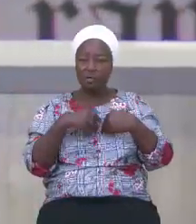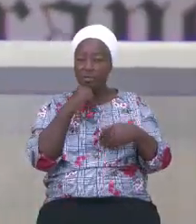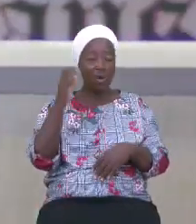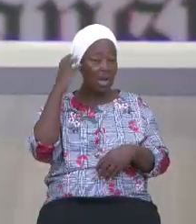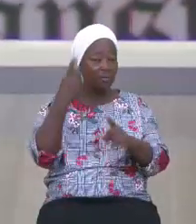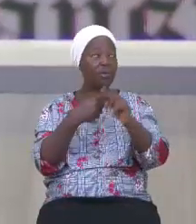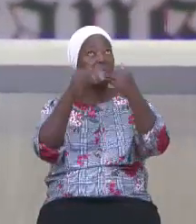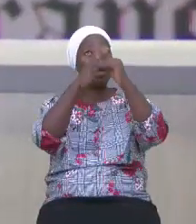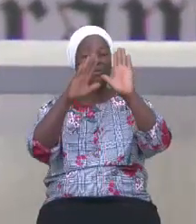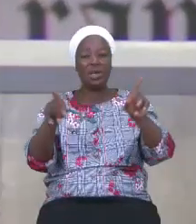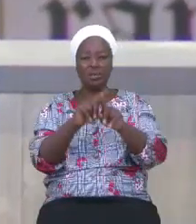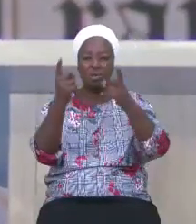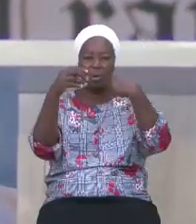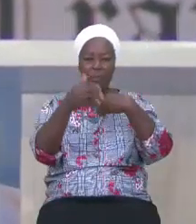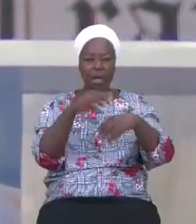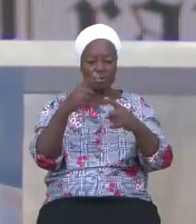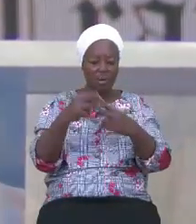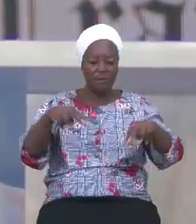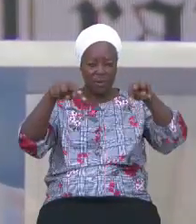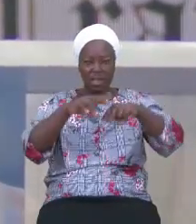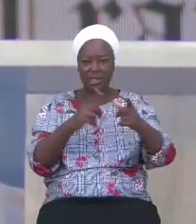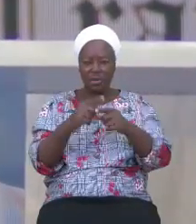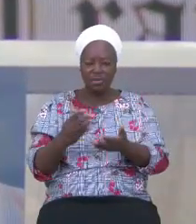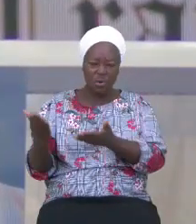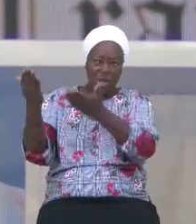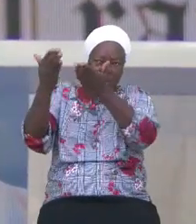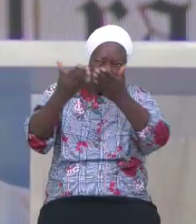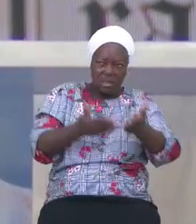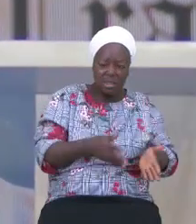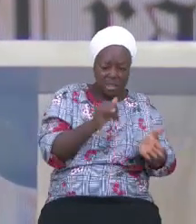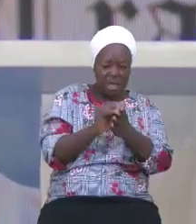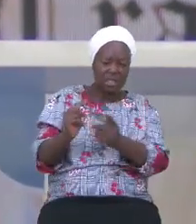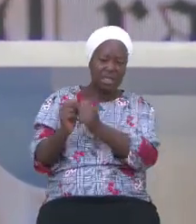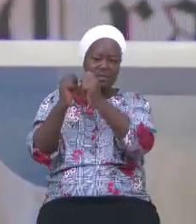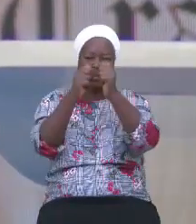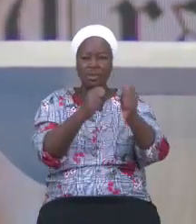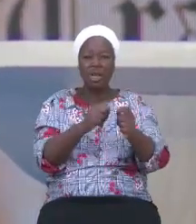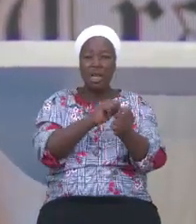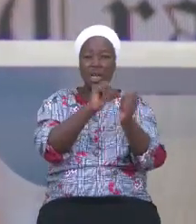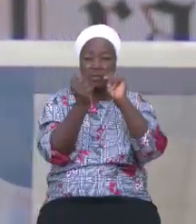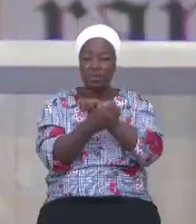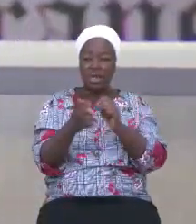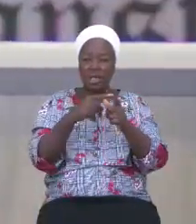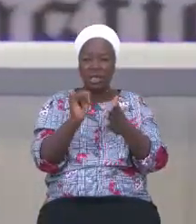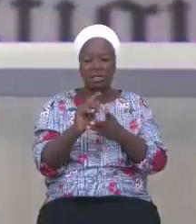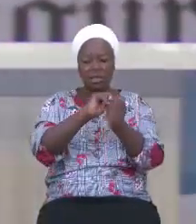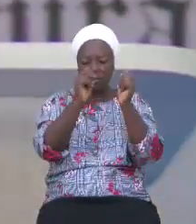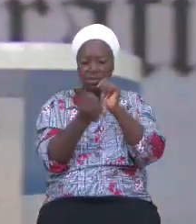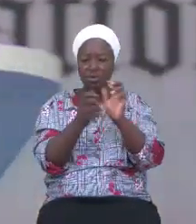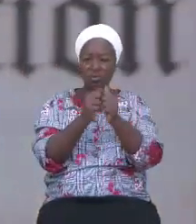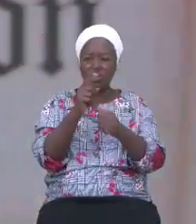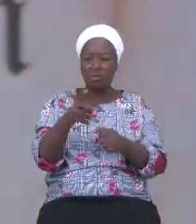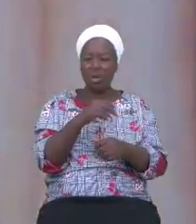you are coming back to the valley, you carry that transfiguration and that transformation with you. Everything